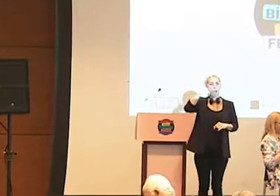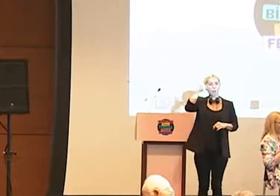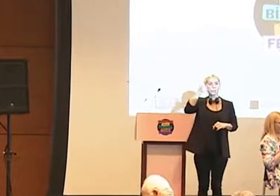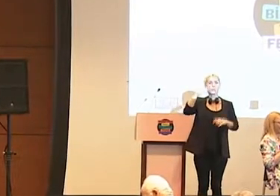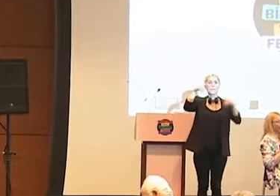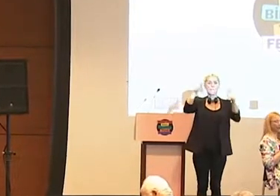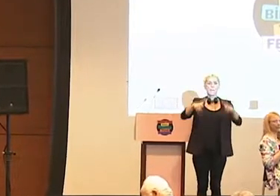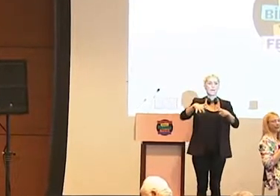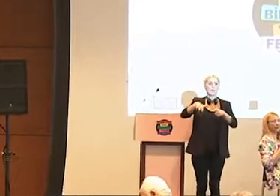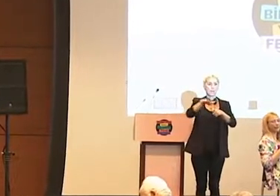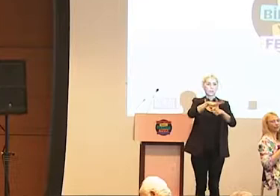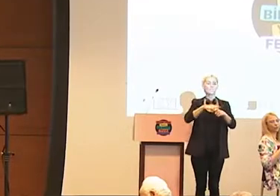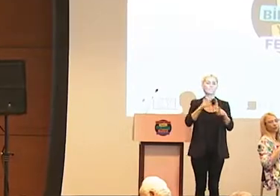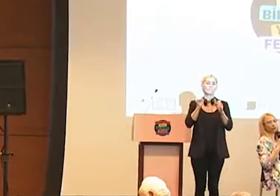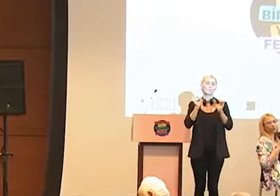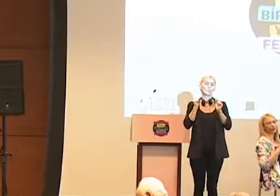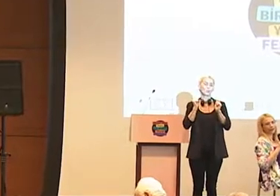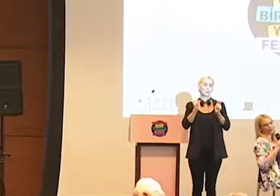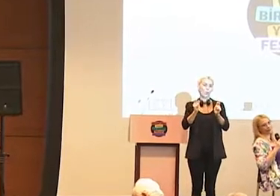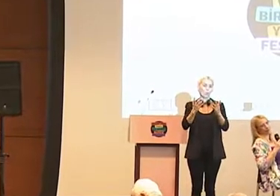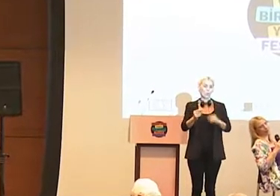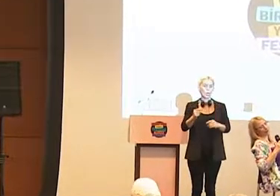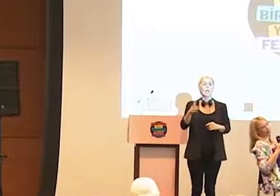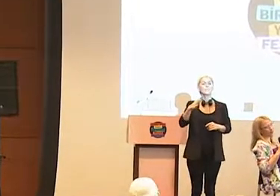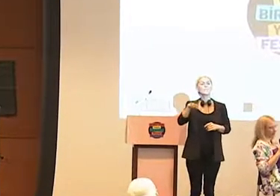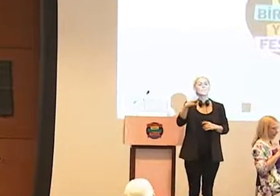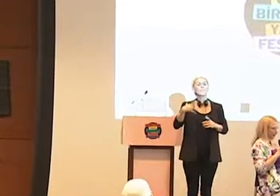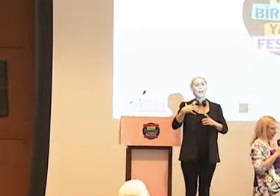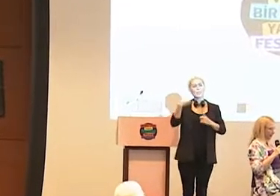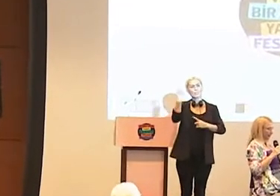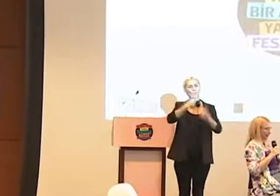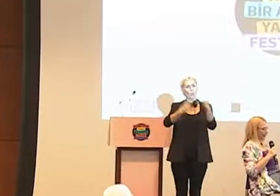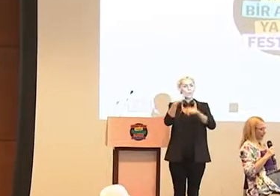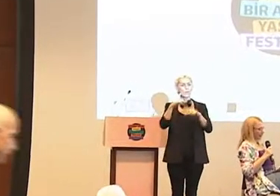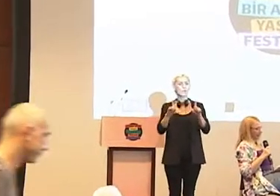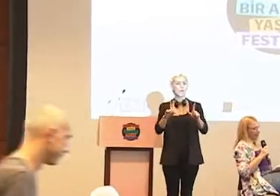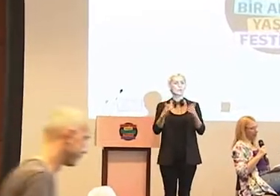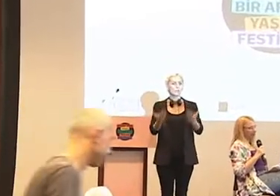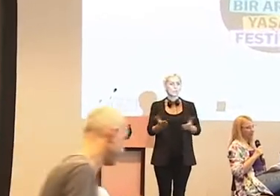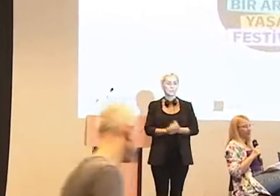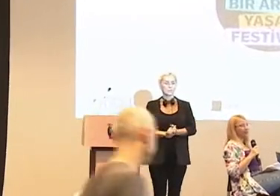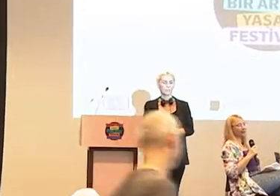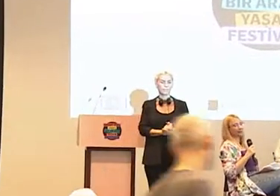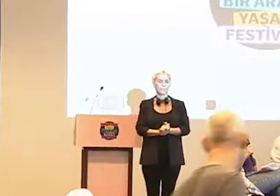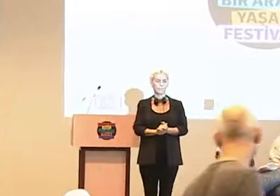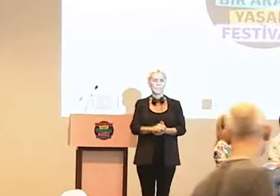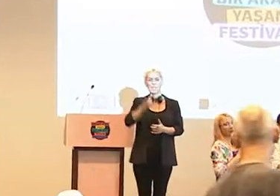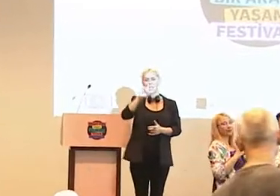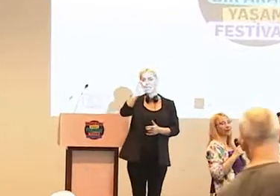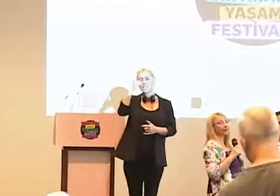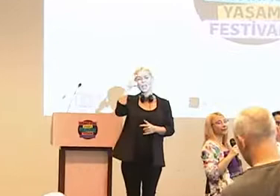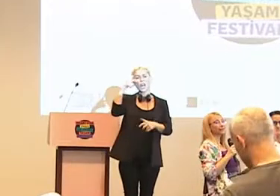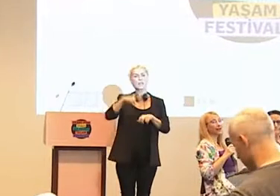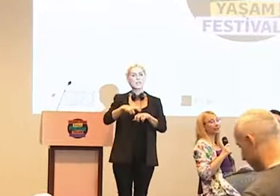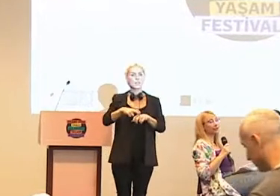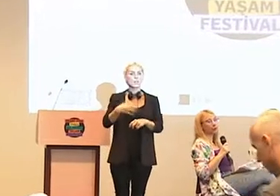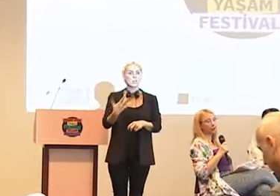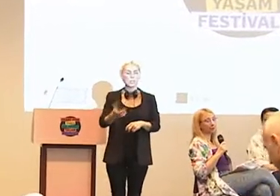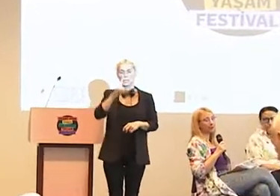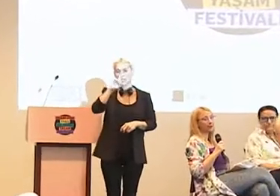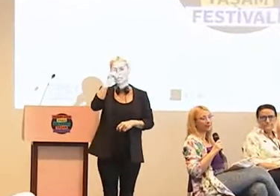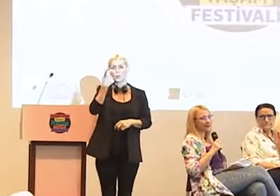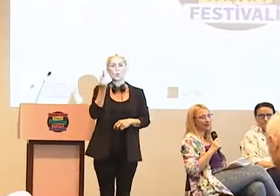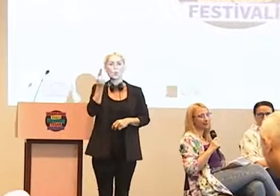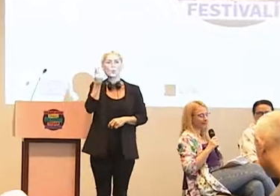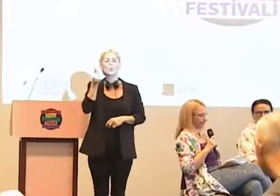past practices and spaces of memory are becoming more and more important maybe we need to